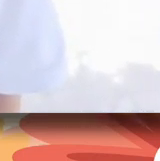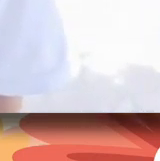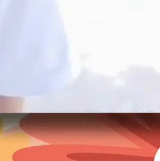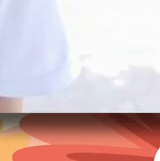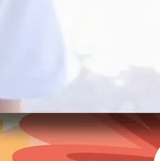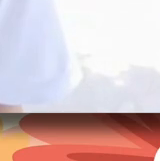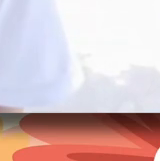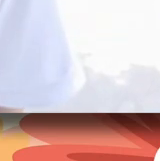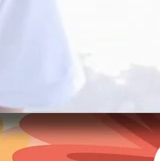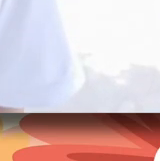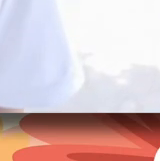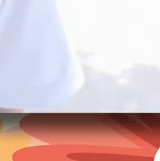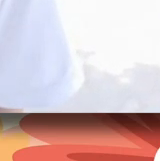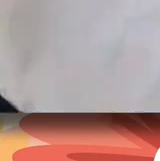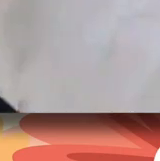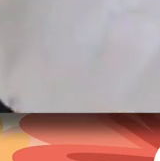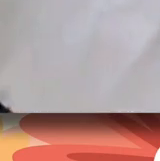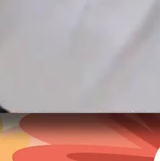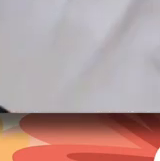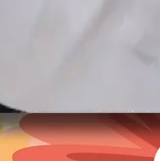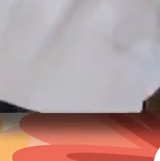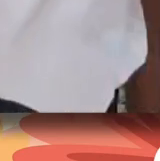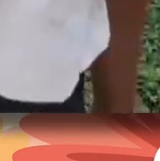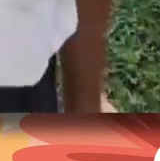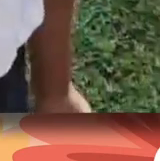Igara, yellow igara.